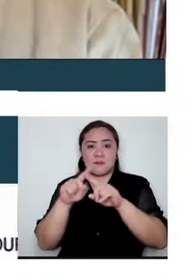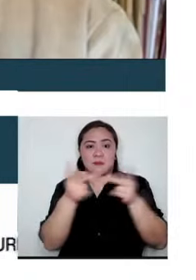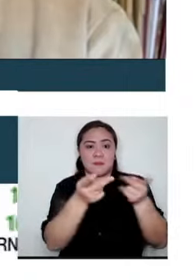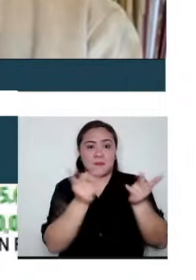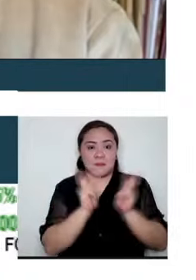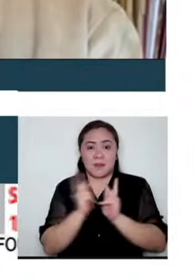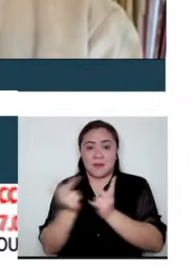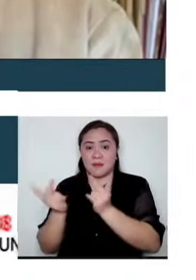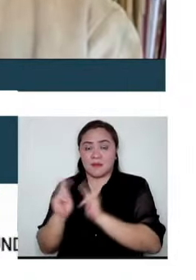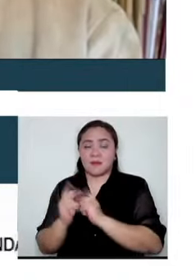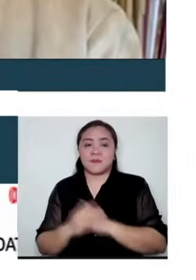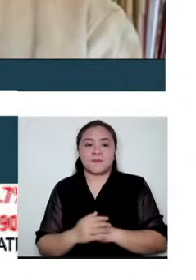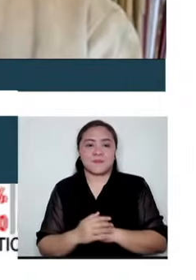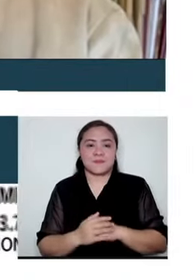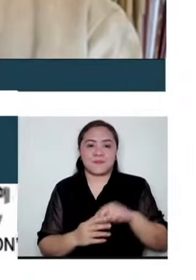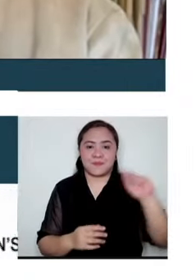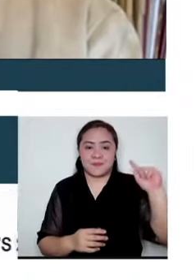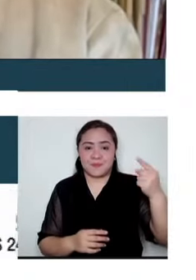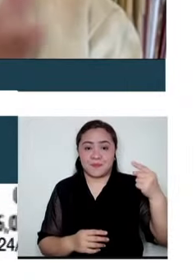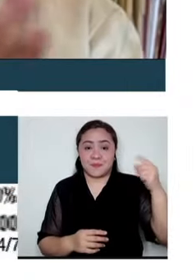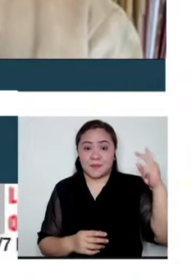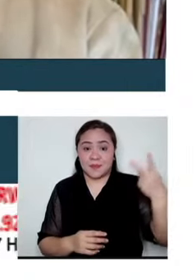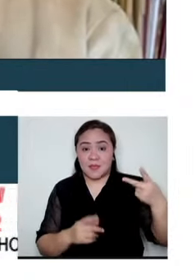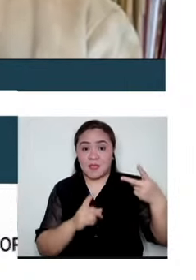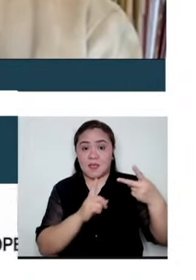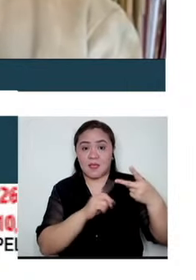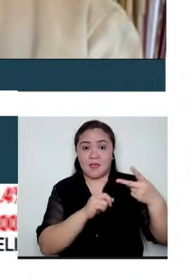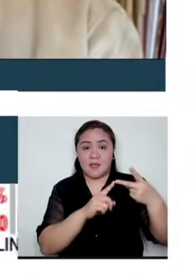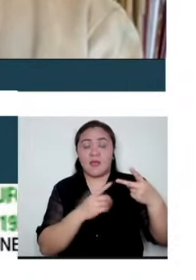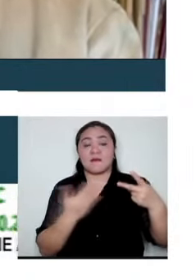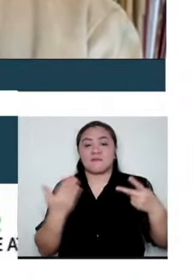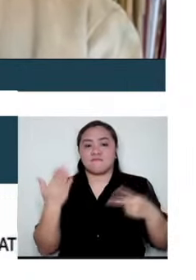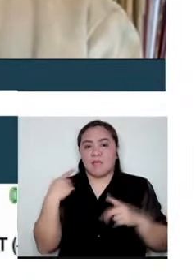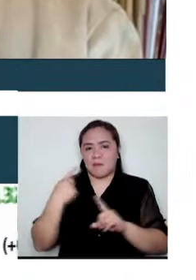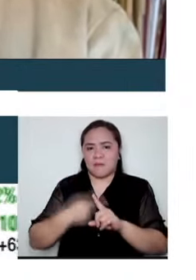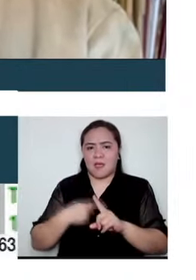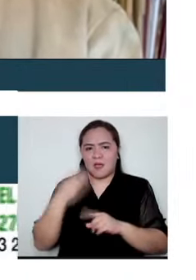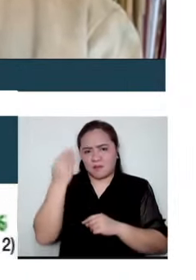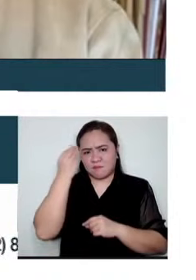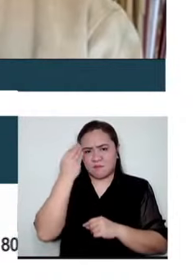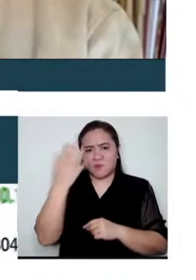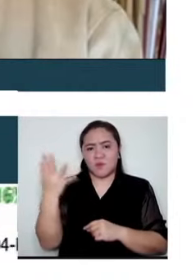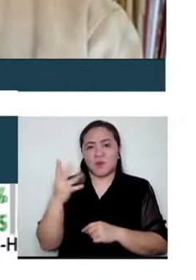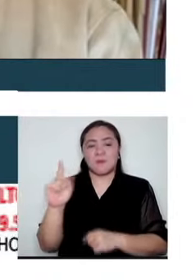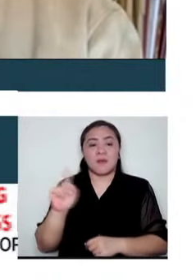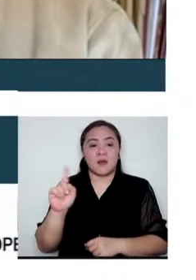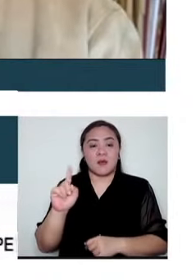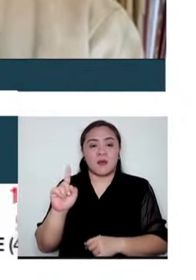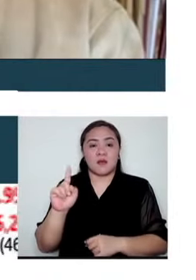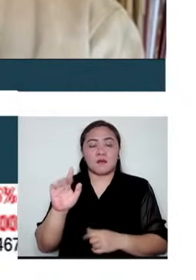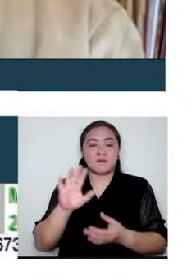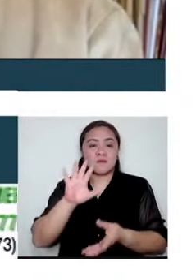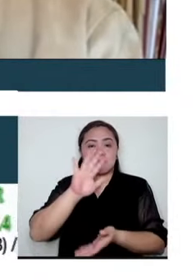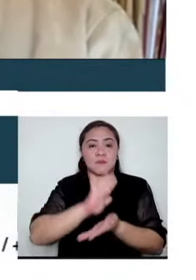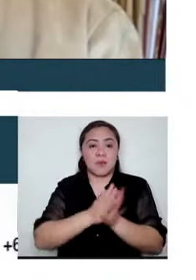secondly, I've been saying this since the last several months, there should be an overall picture or